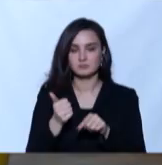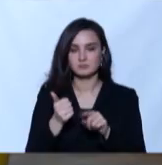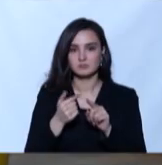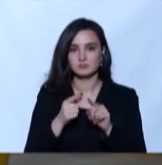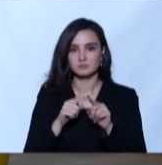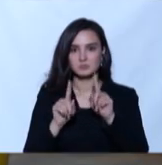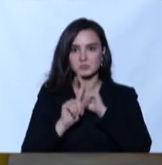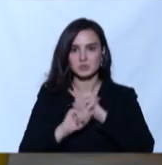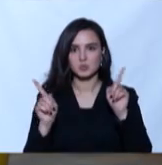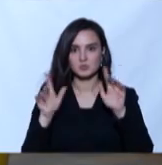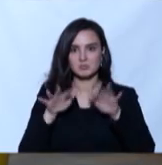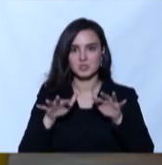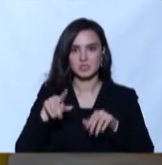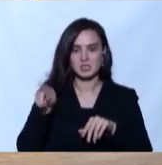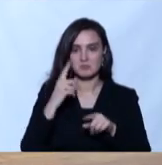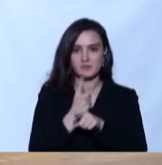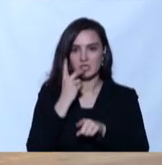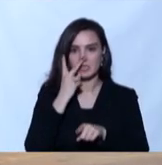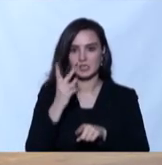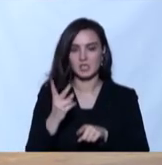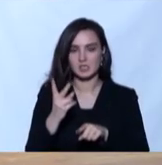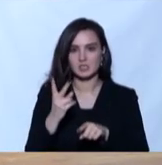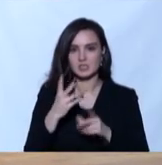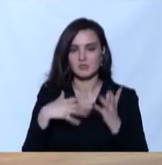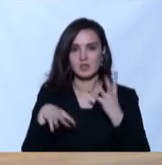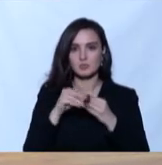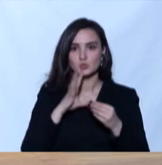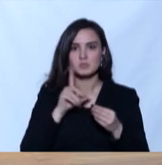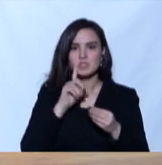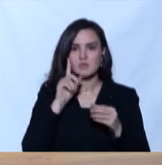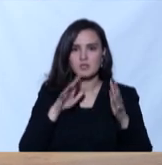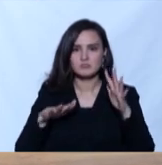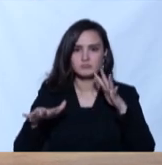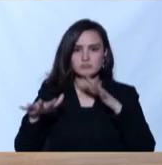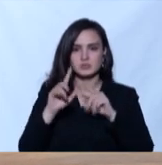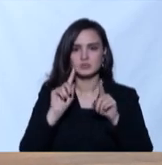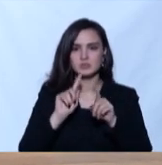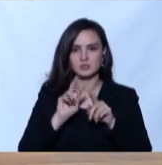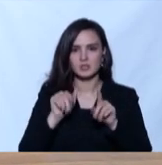the strangest place they had ever seen. Everything was bright and green and sparkling.